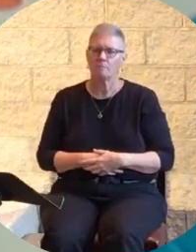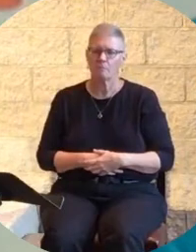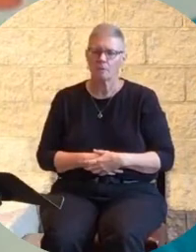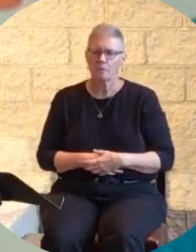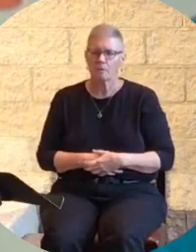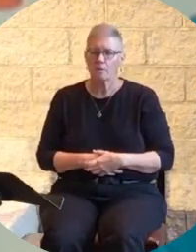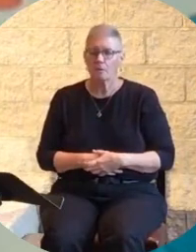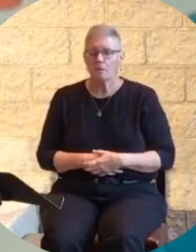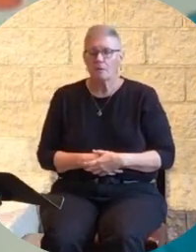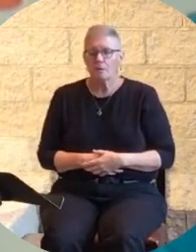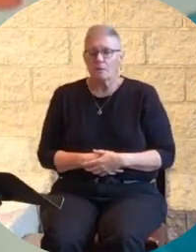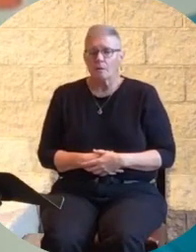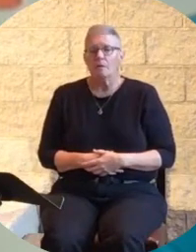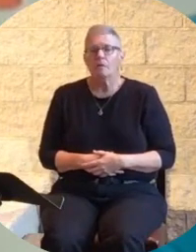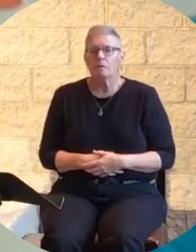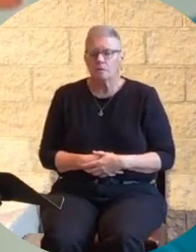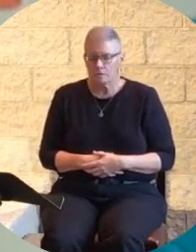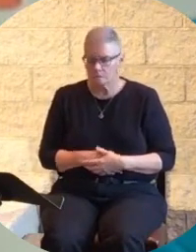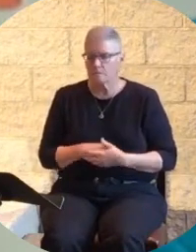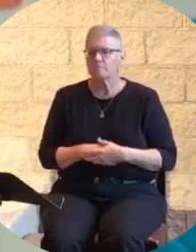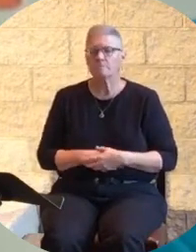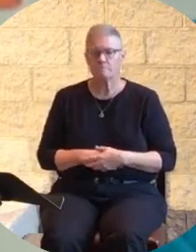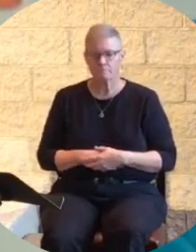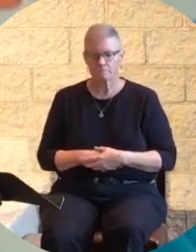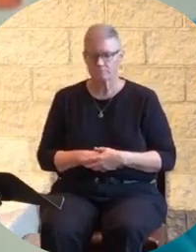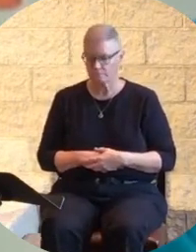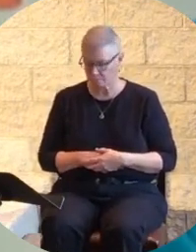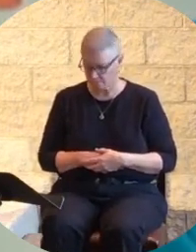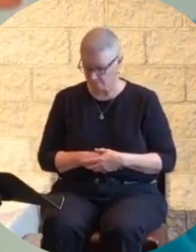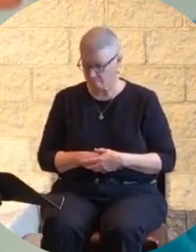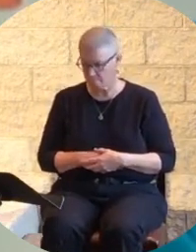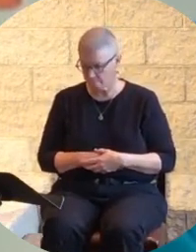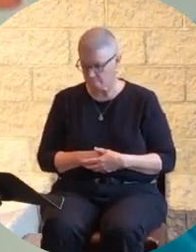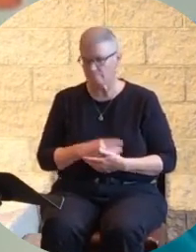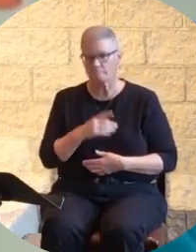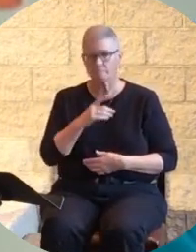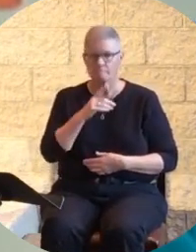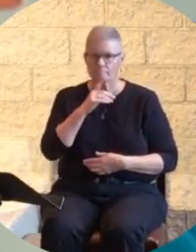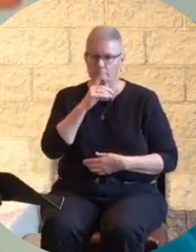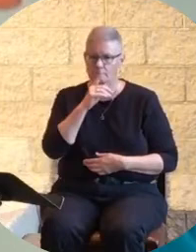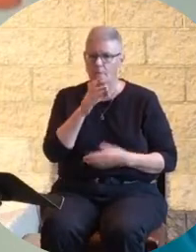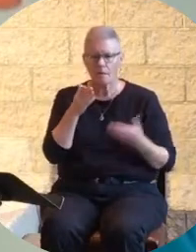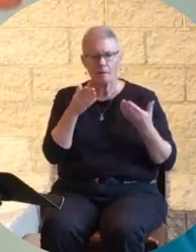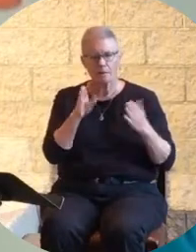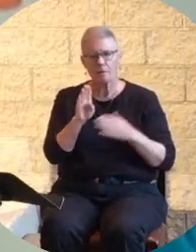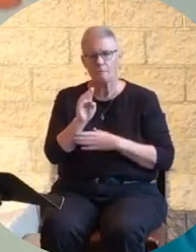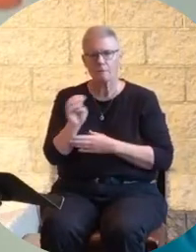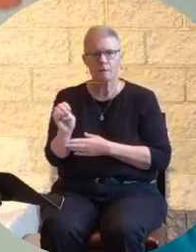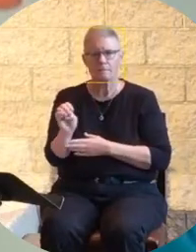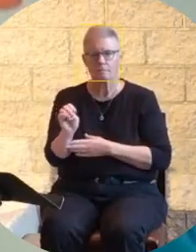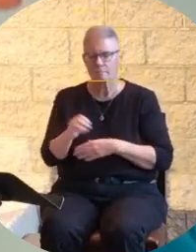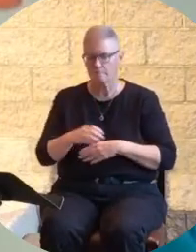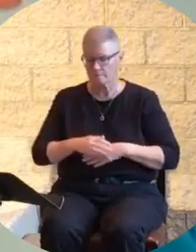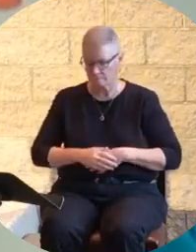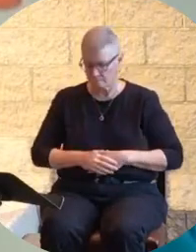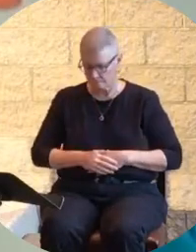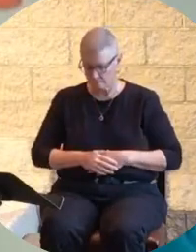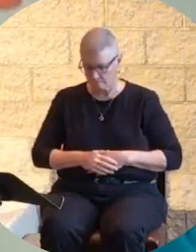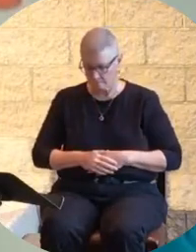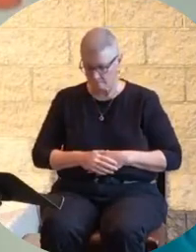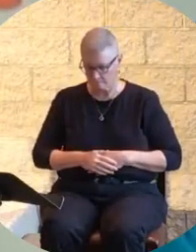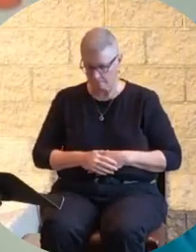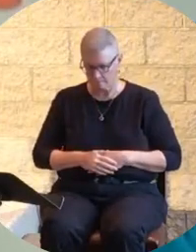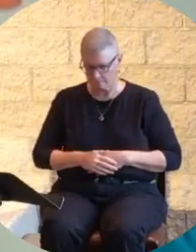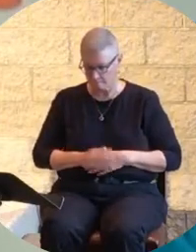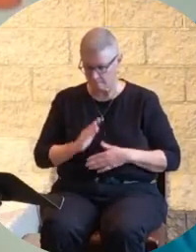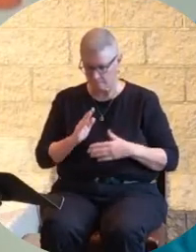And so it is, and so we let it be. And it's